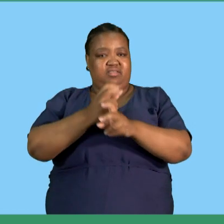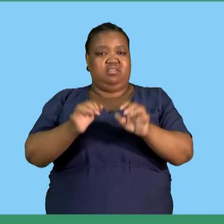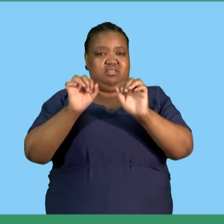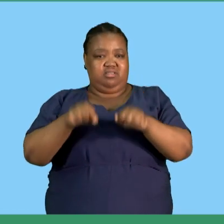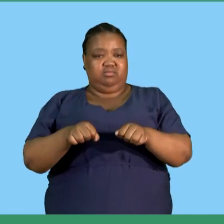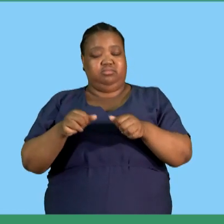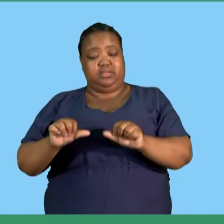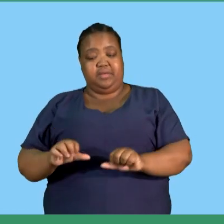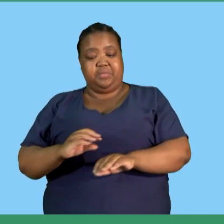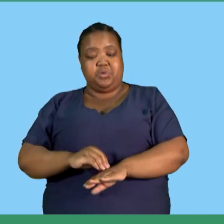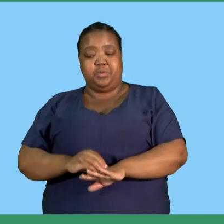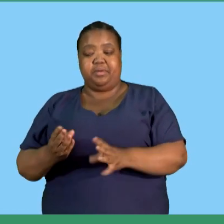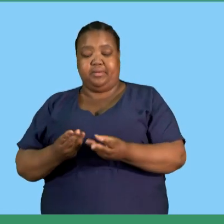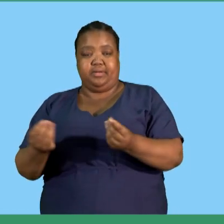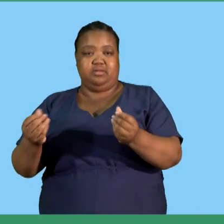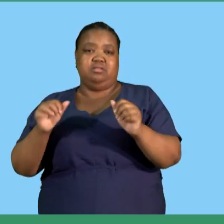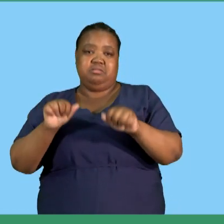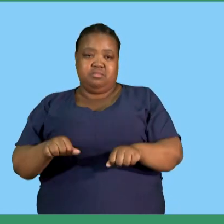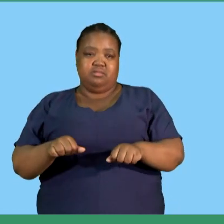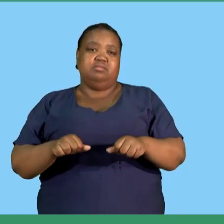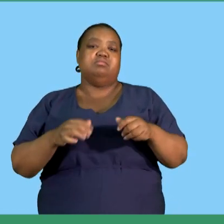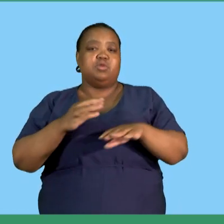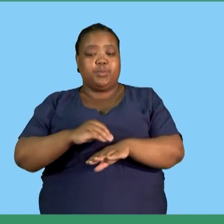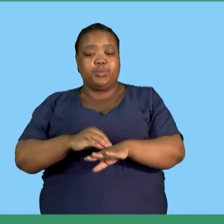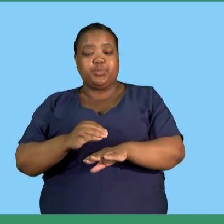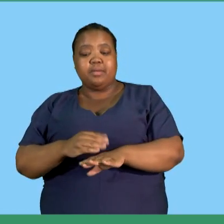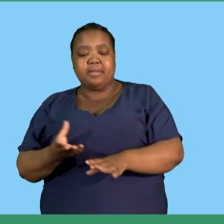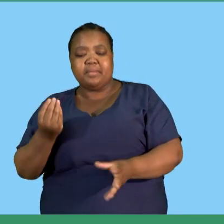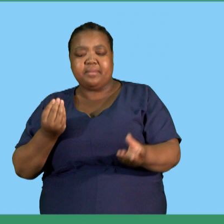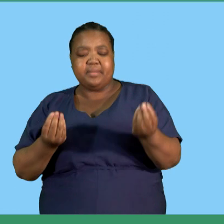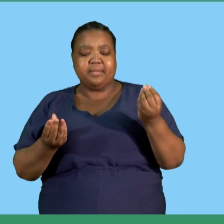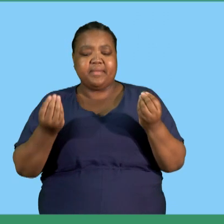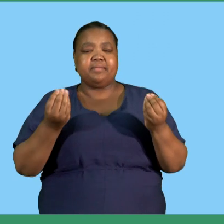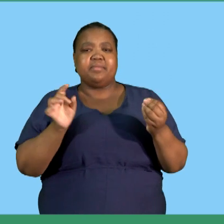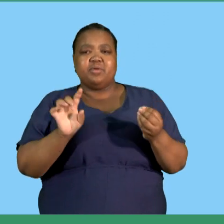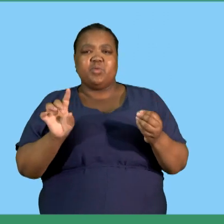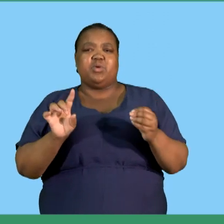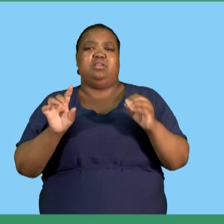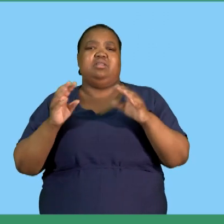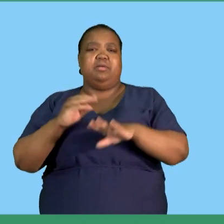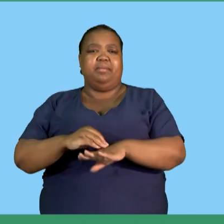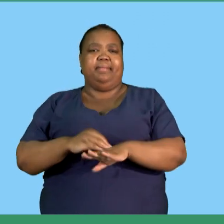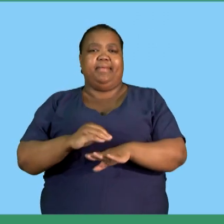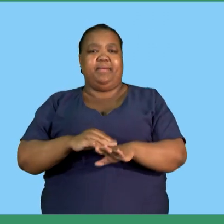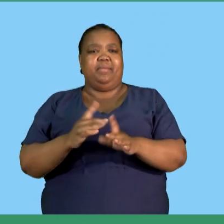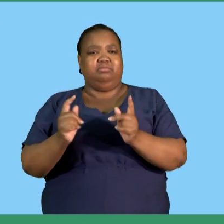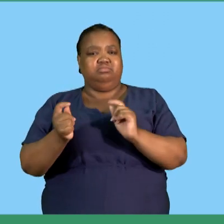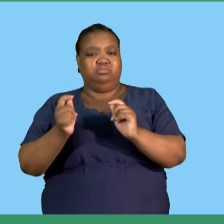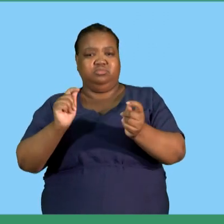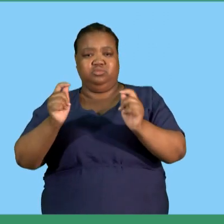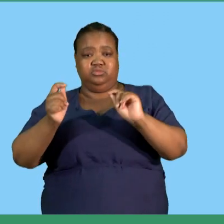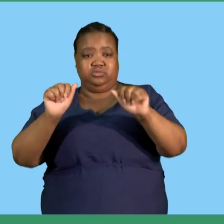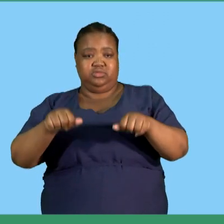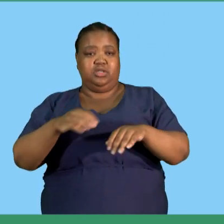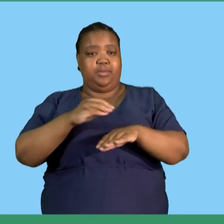achieve. We also looked at problem solving, gathering the facts that include problem findings and problem shaping. We looked at the